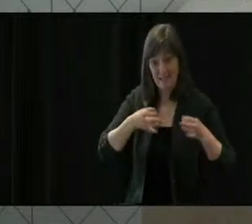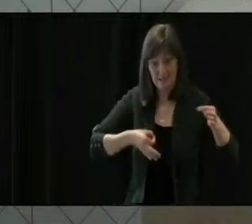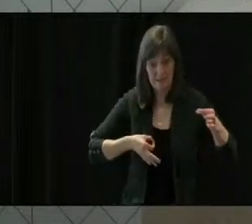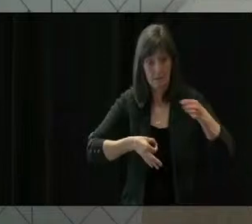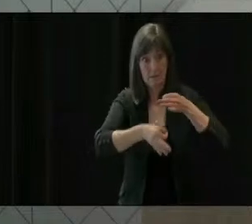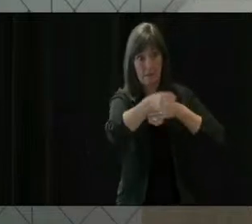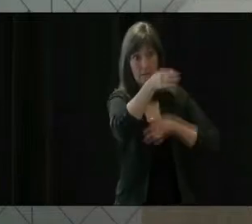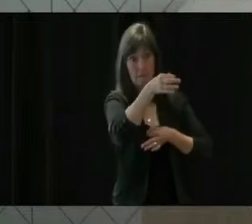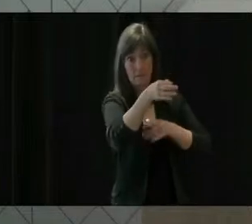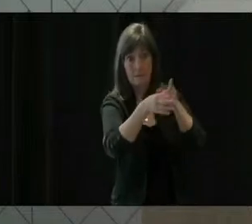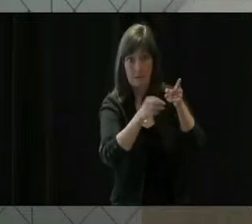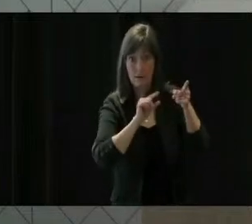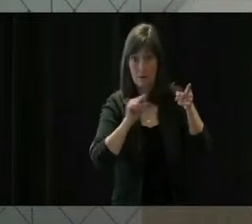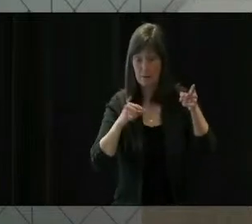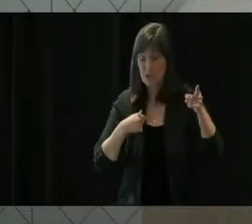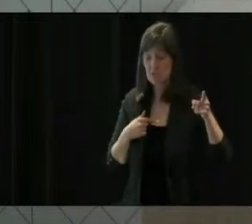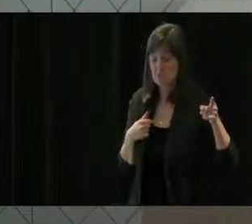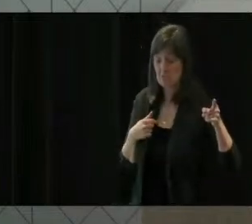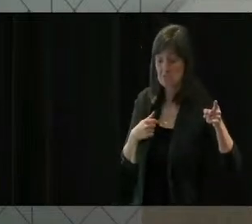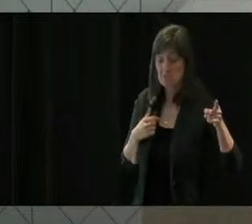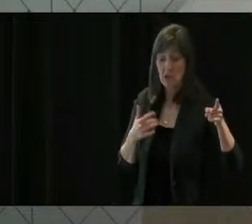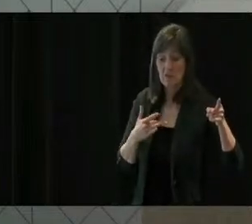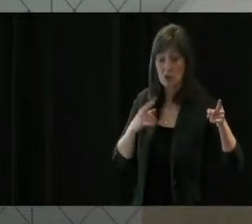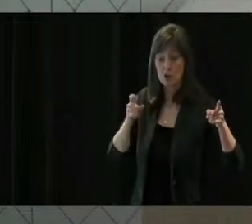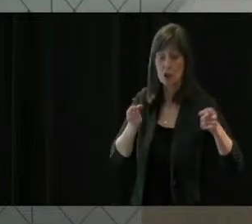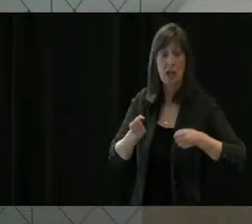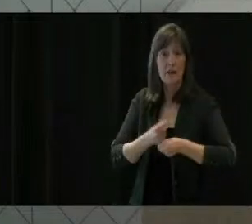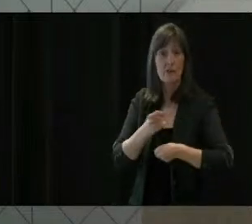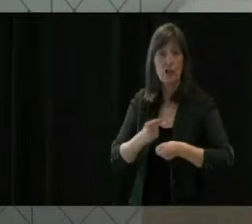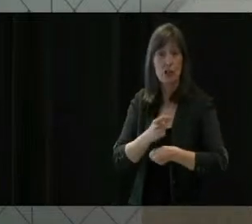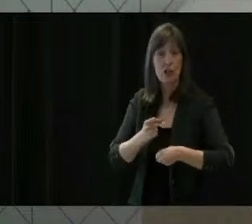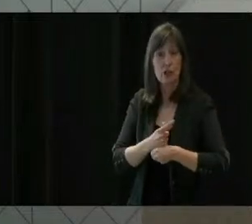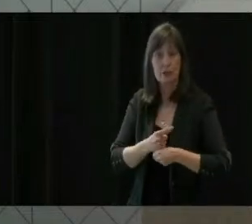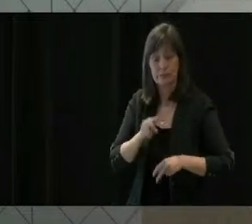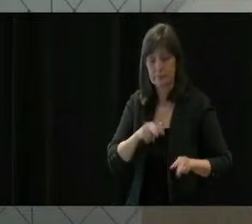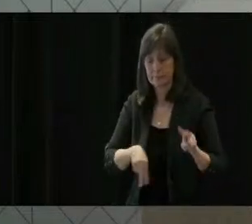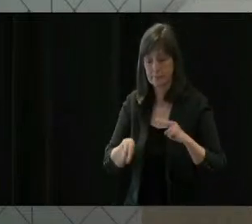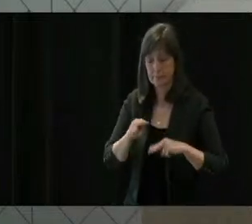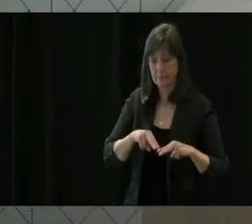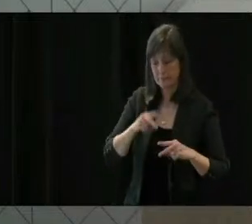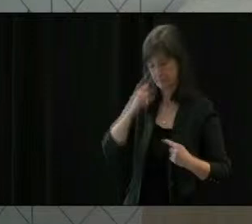shoes, I would say that they would look at it every year and they would take stock.